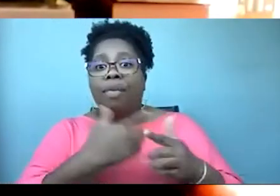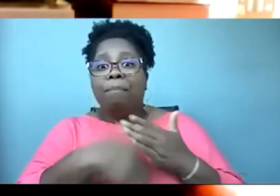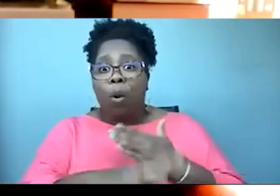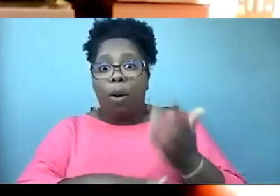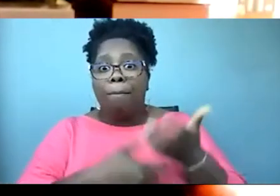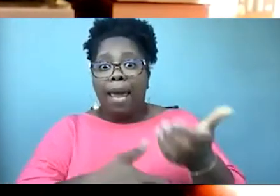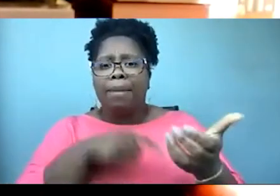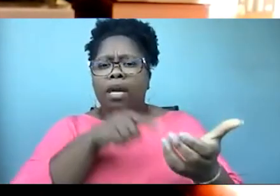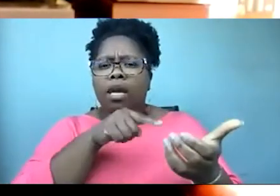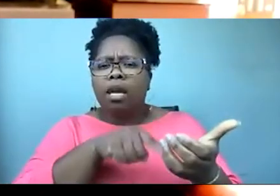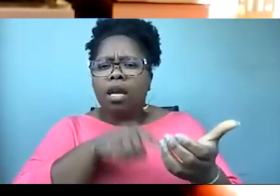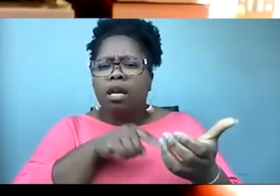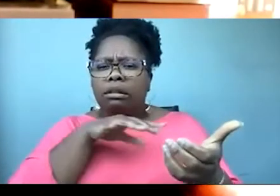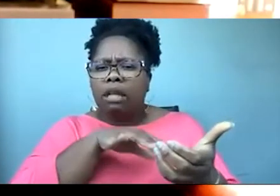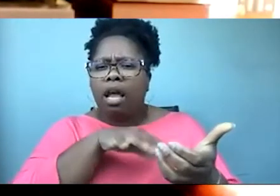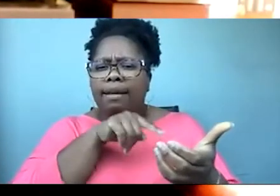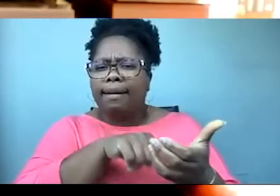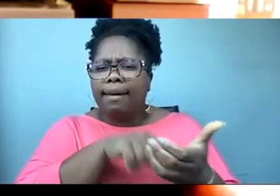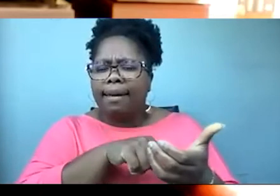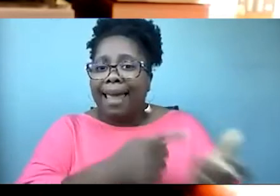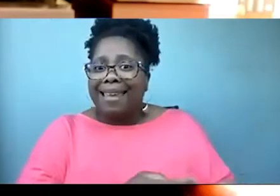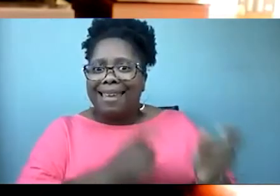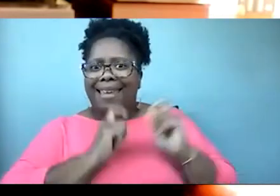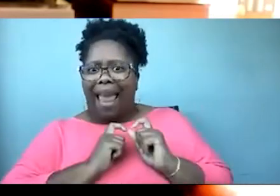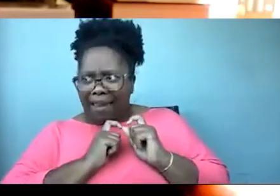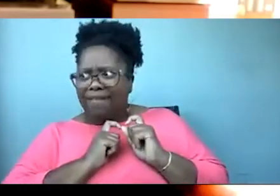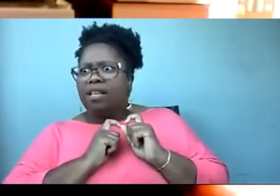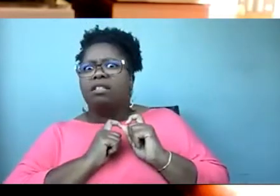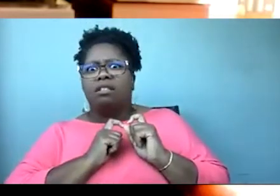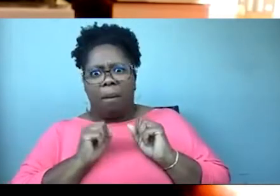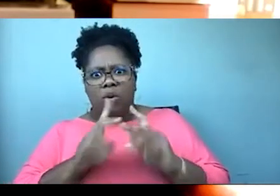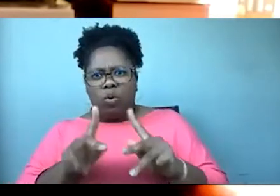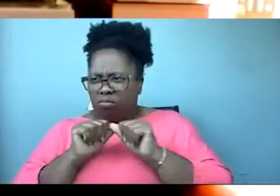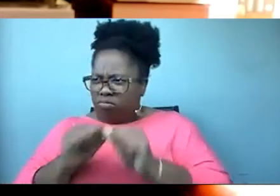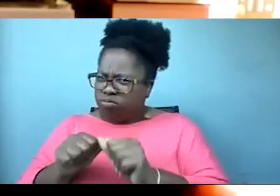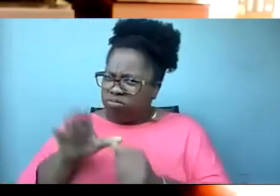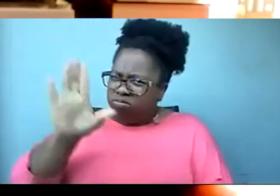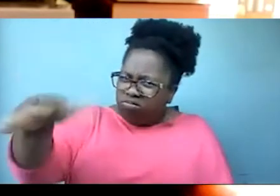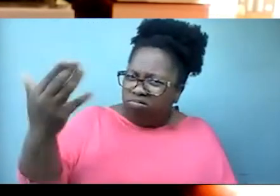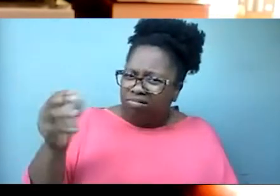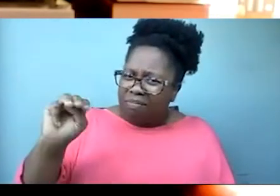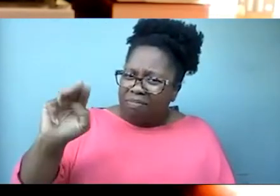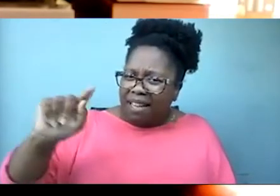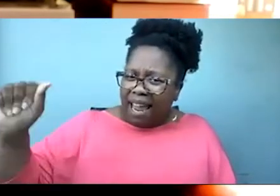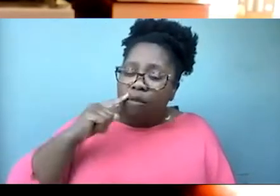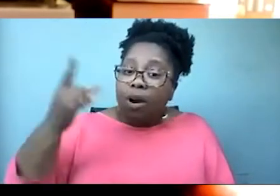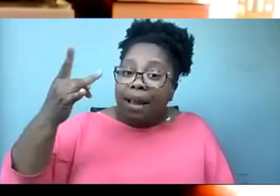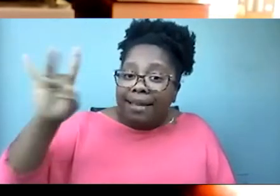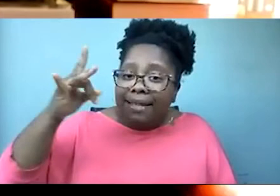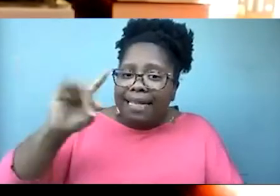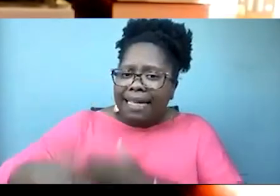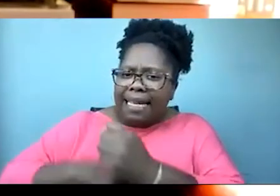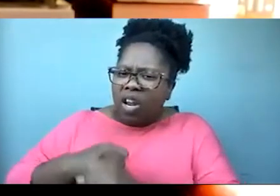Metropolitan Transit Authority for 18 years. Let me repeat that, 18 years. But it